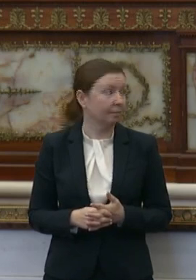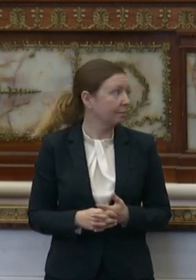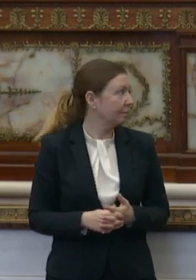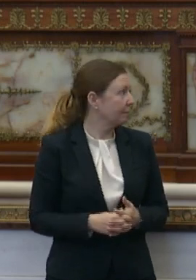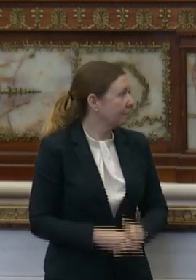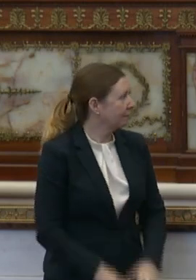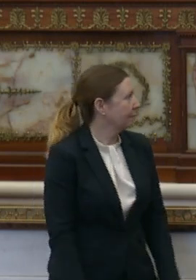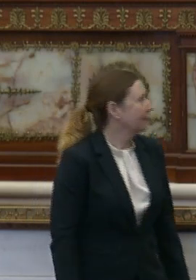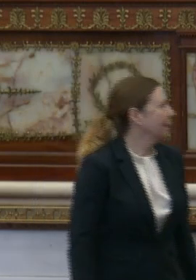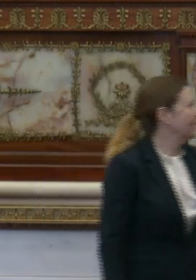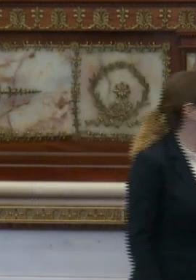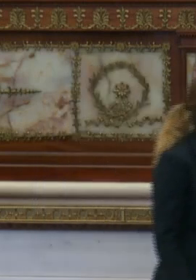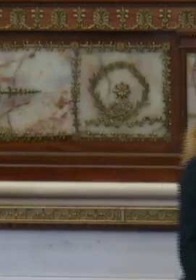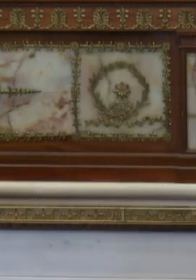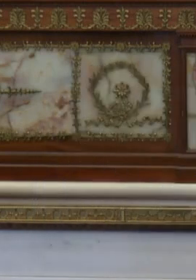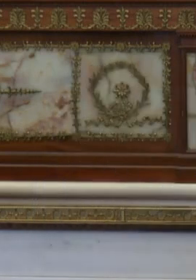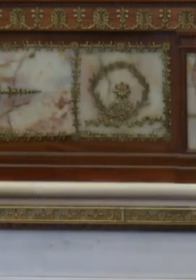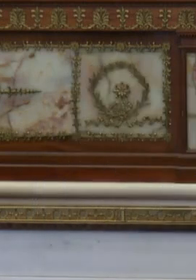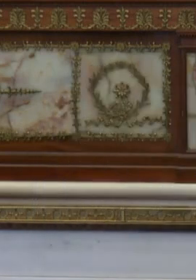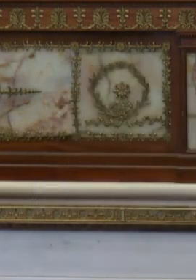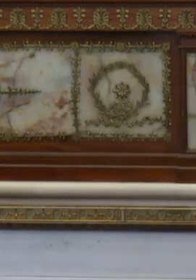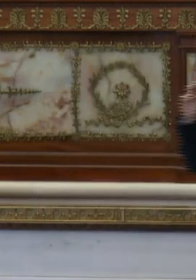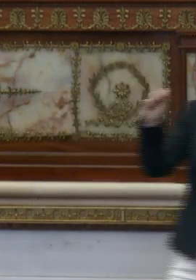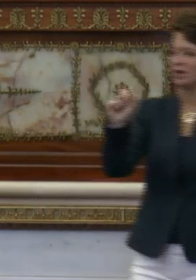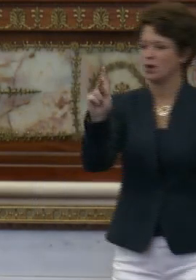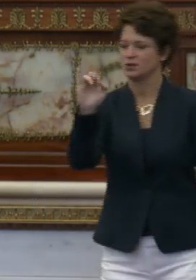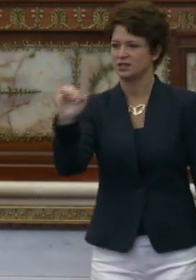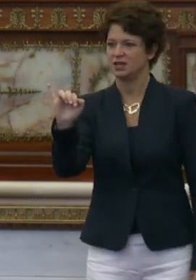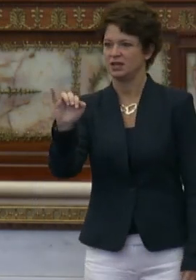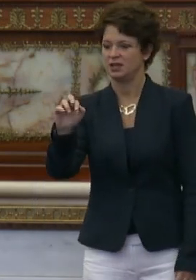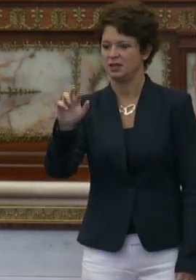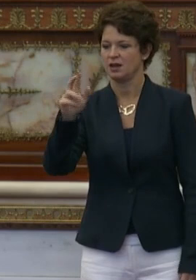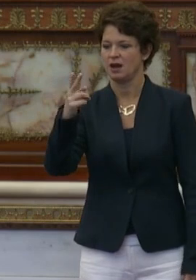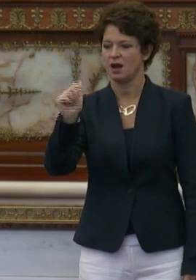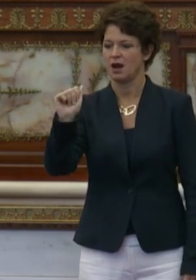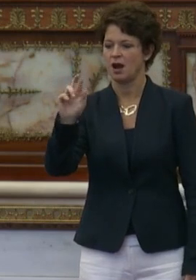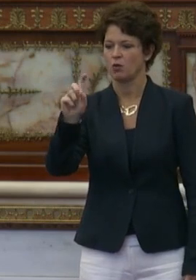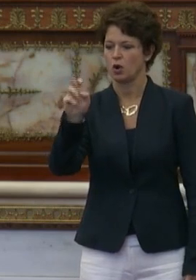The next speaker is Yosuke Araski.